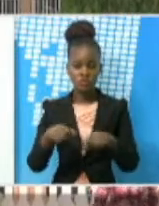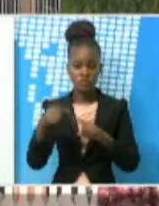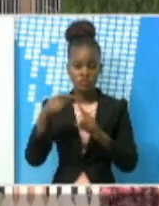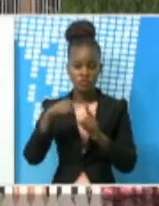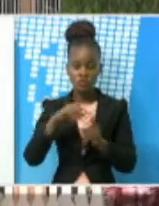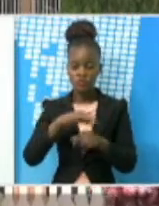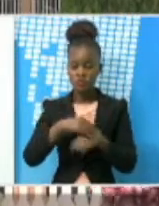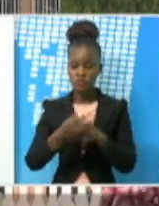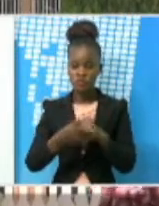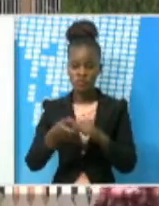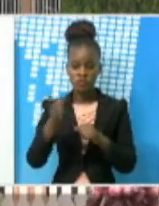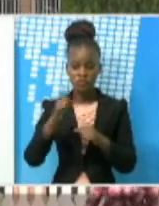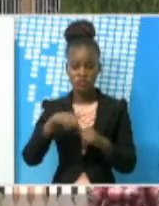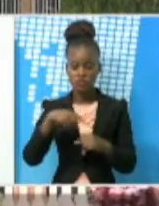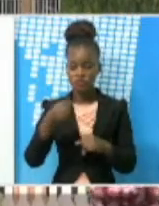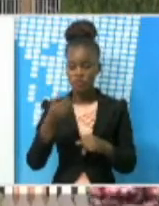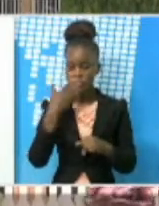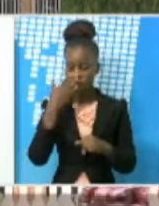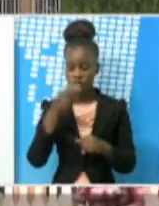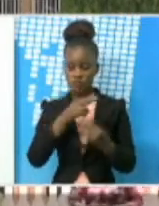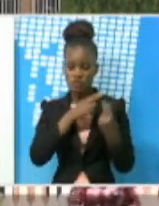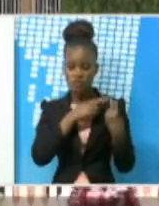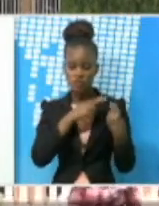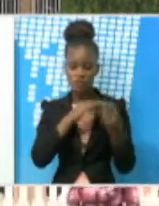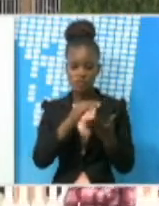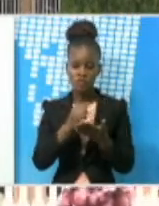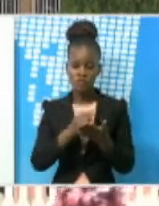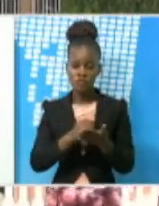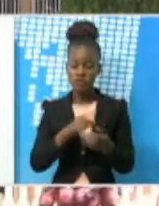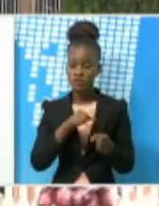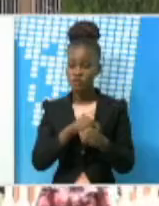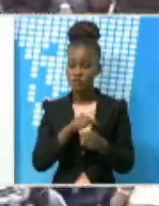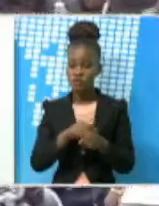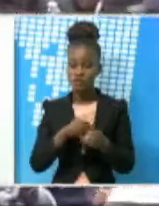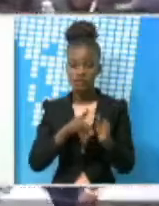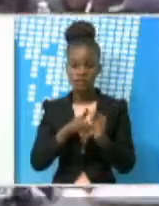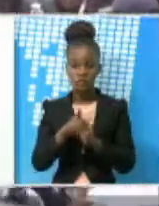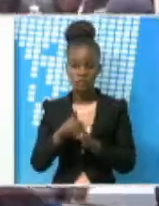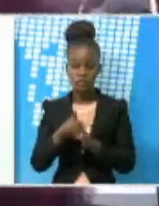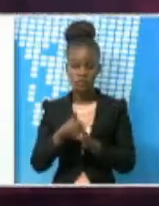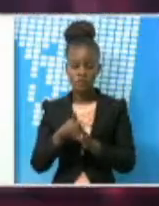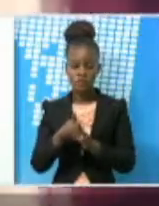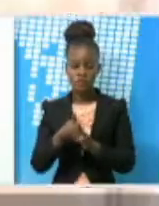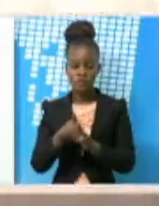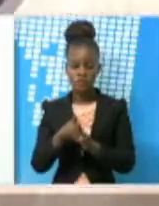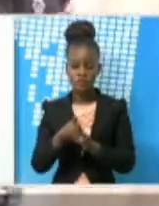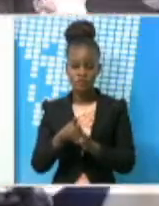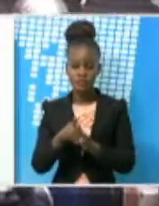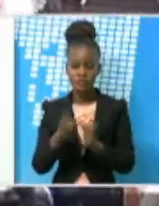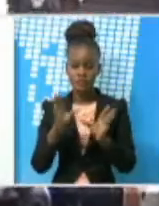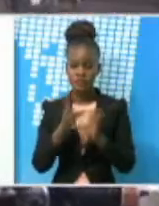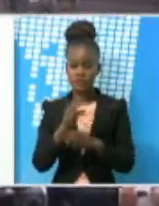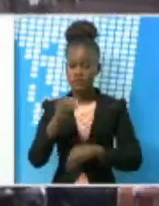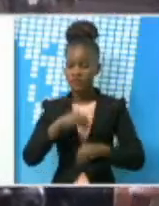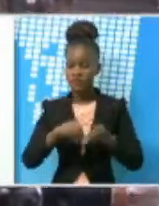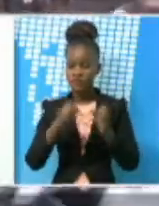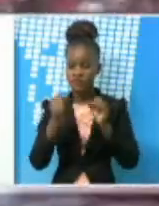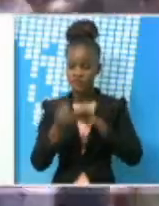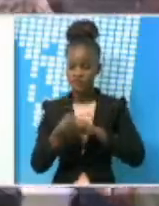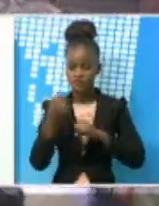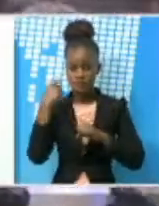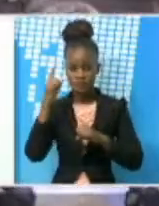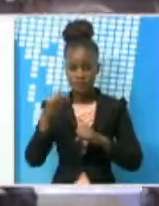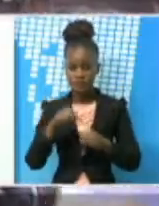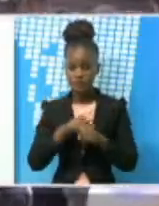sure that you are diligent, you're responsible, and your business grows. These funds will be a game changer for businesses